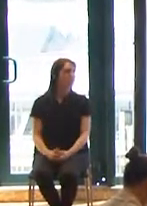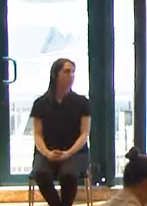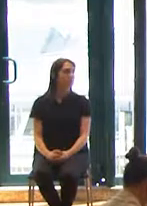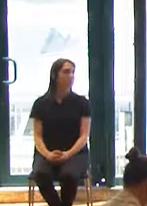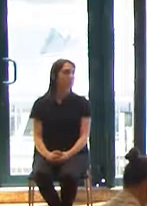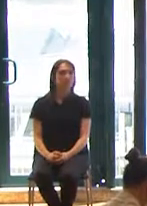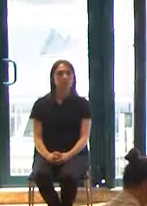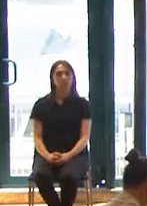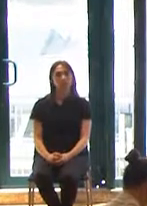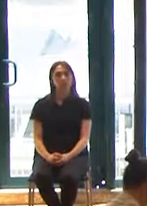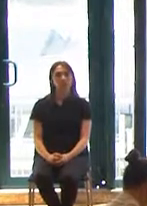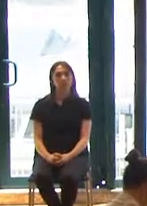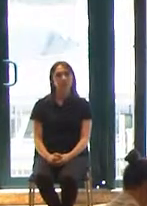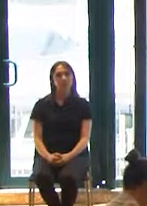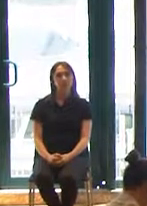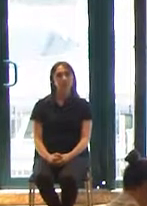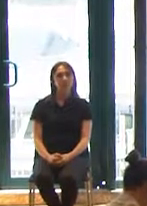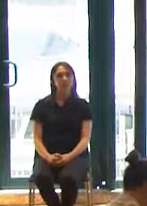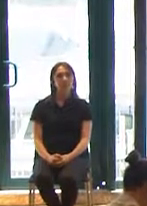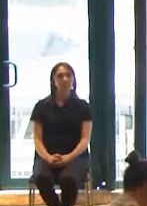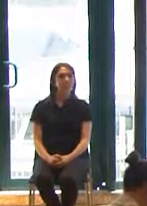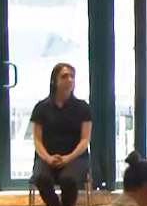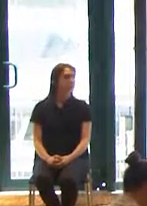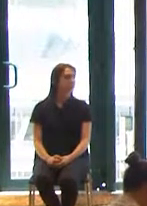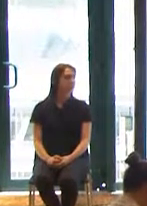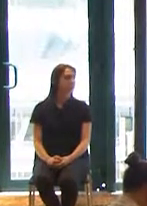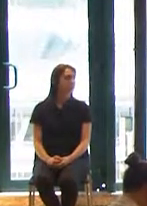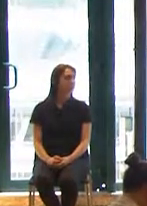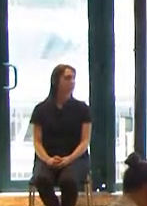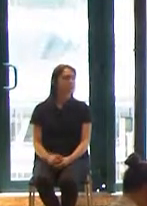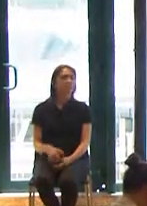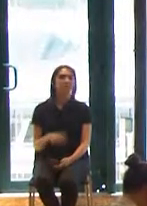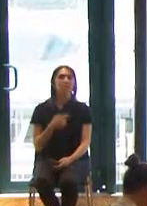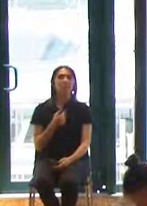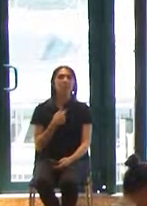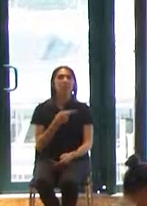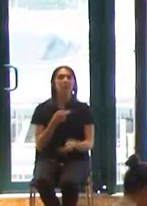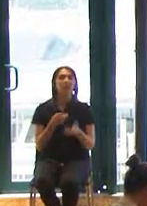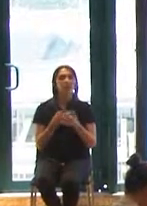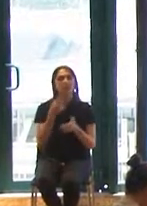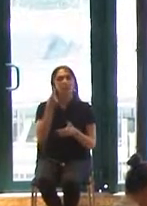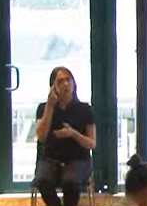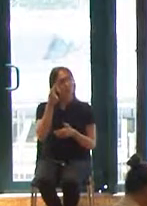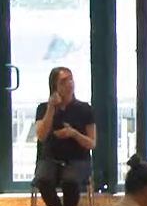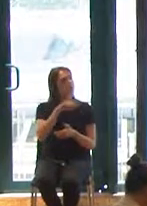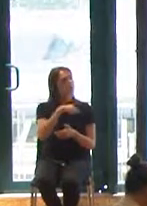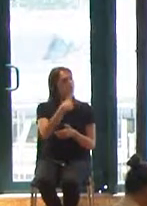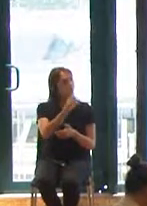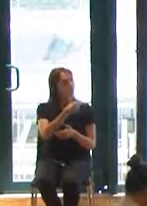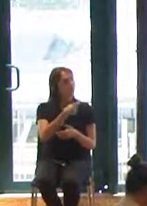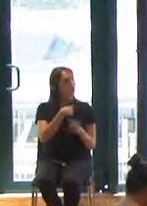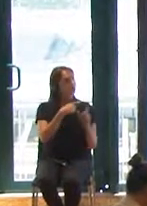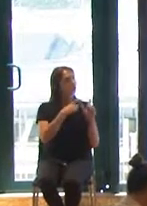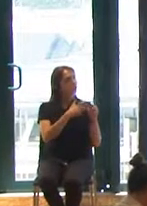forgot your names other to panelists you have talked a lot about the success store let's say success